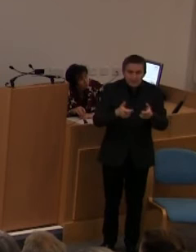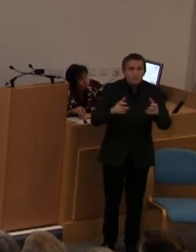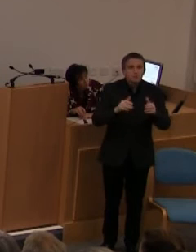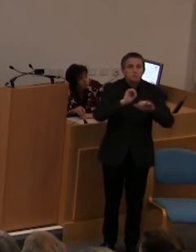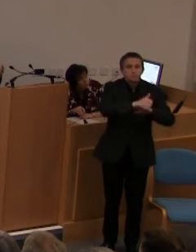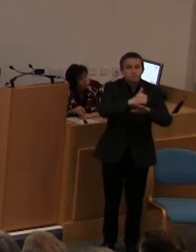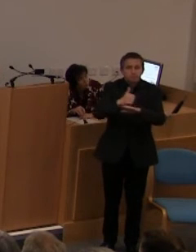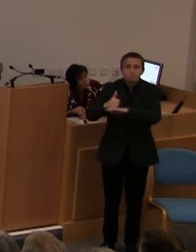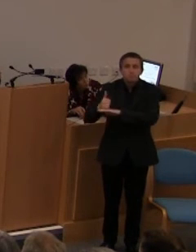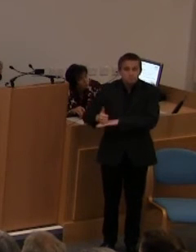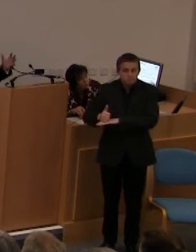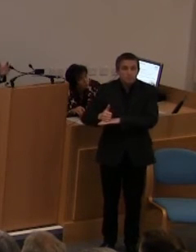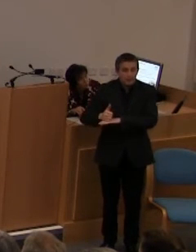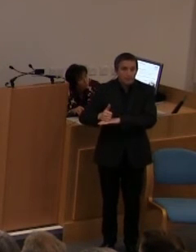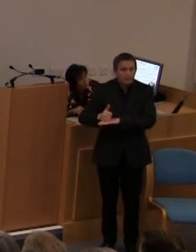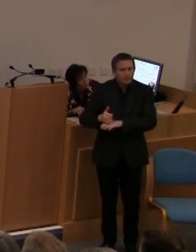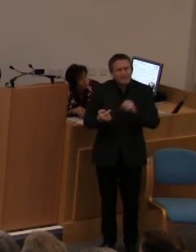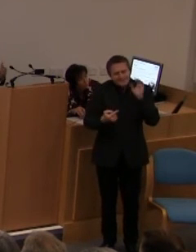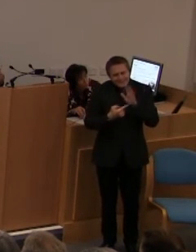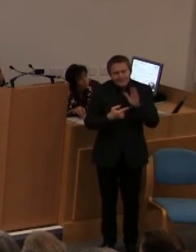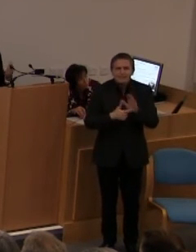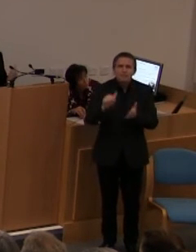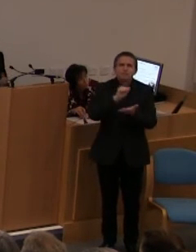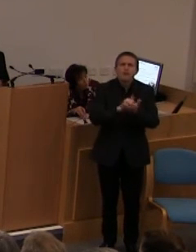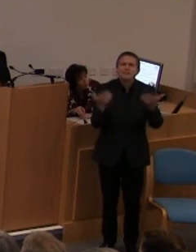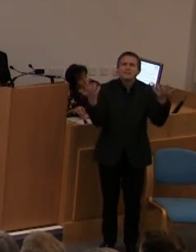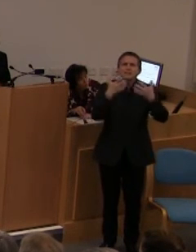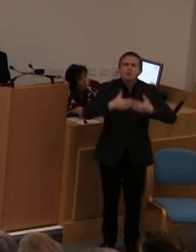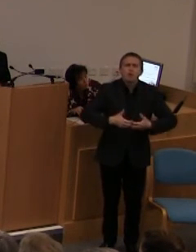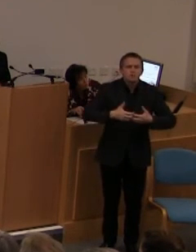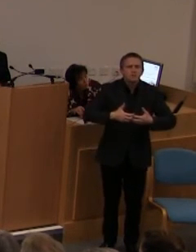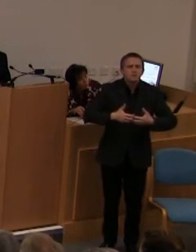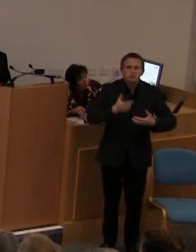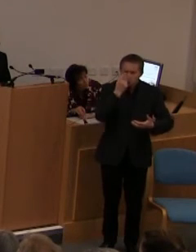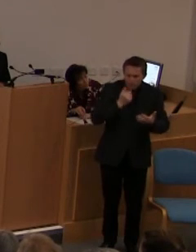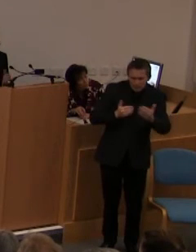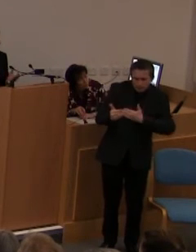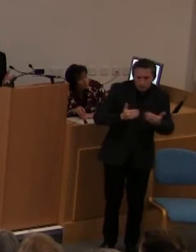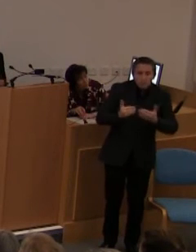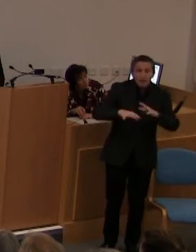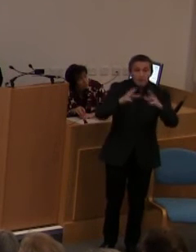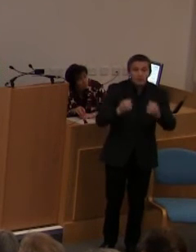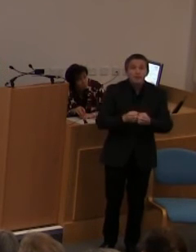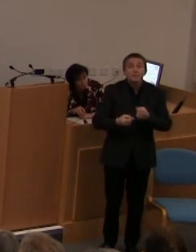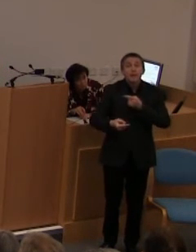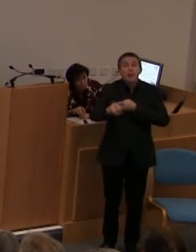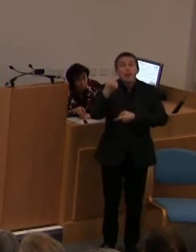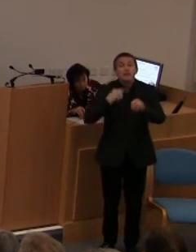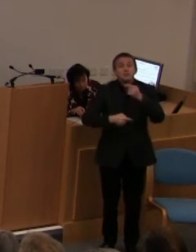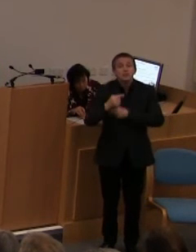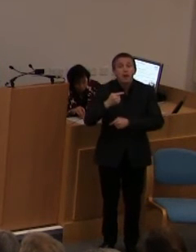we can control meaningfully all the high volume of people we actually deal with. Last year, we